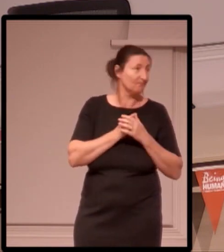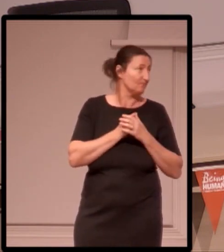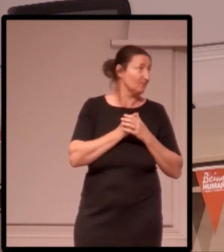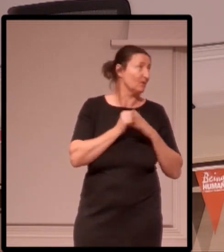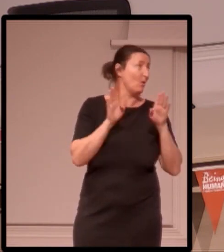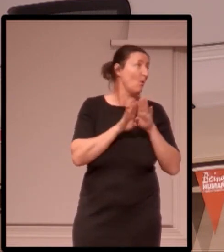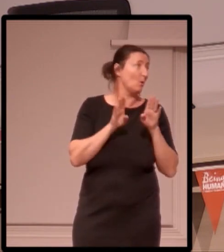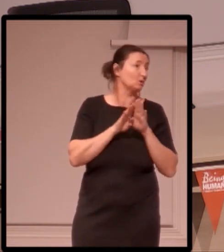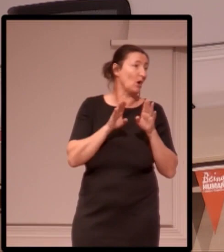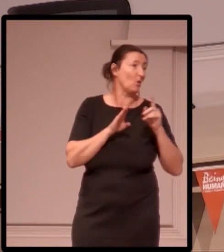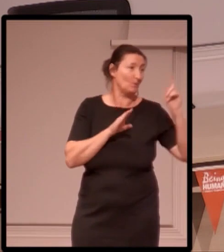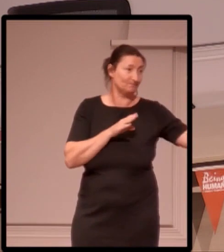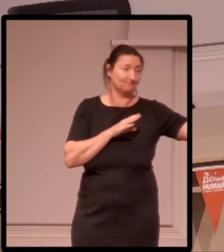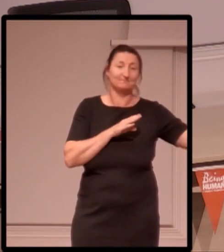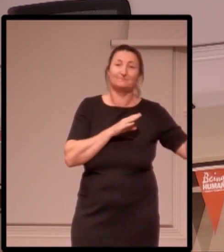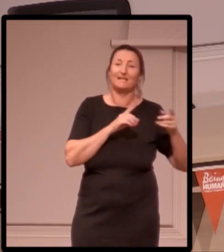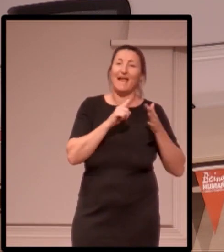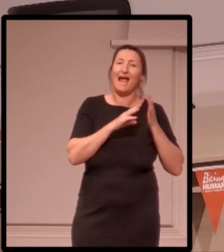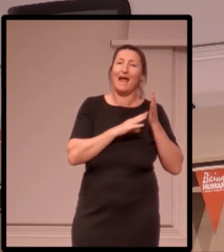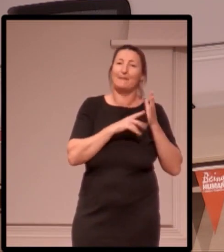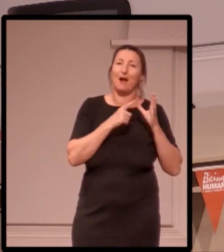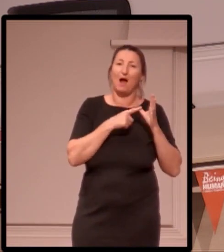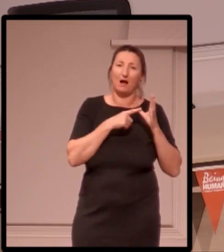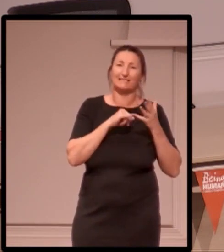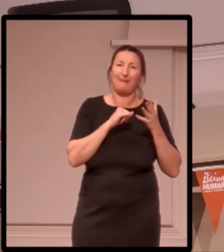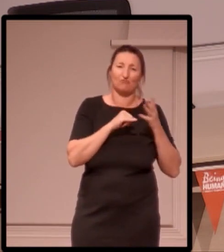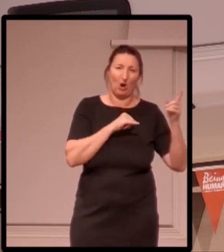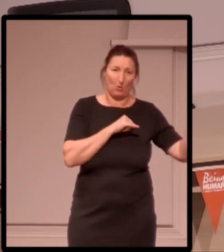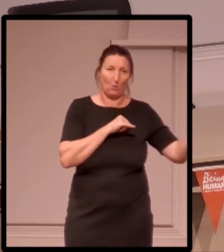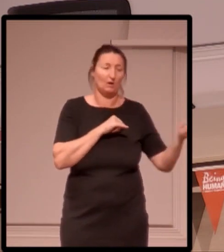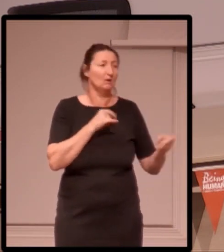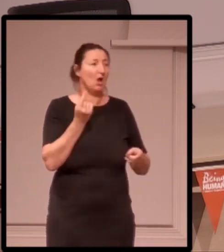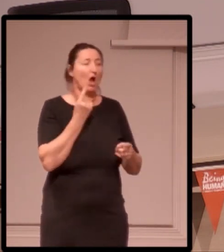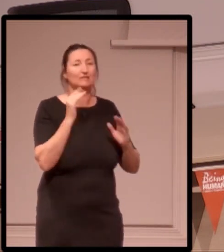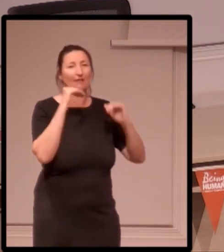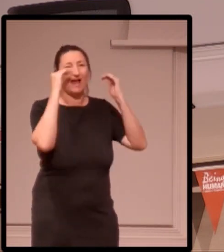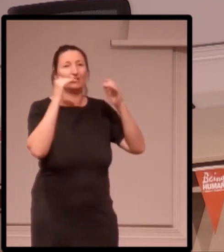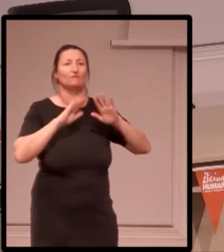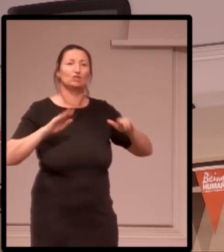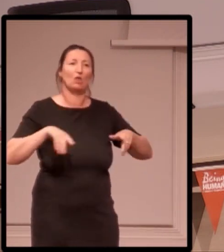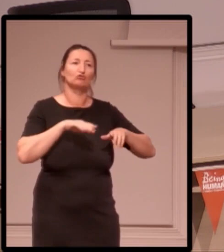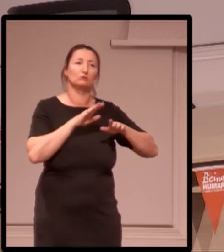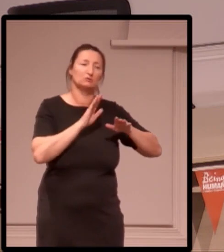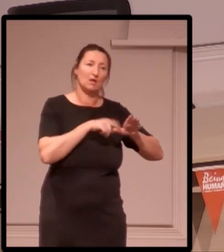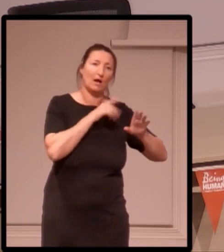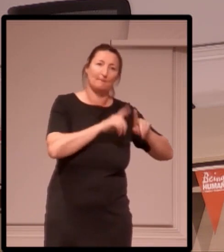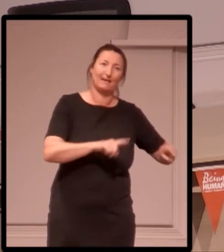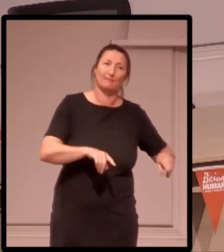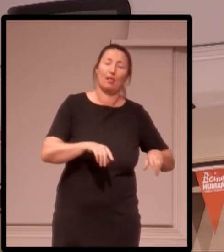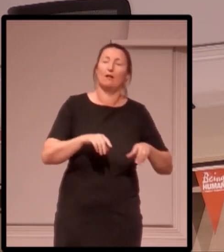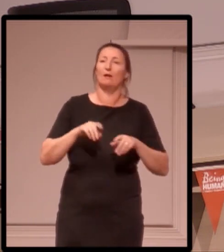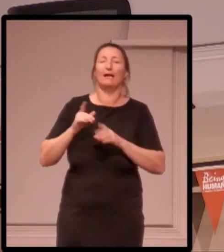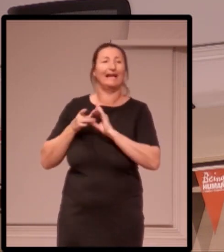we've also, there she is, we've got Emma Sparrow with us, who is the head of Children and Young People's Engagement at the Royal College